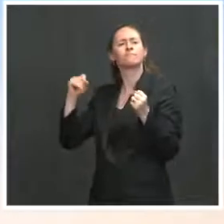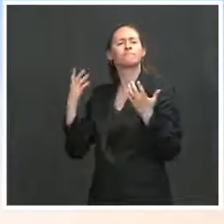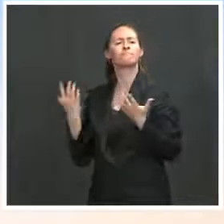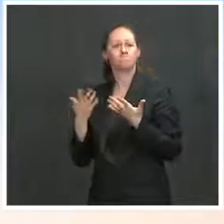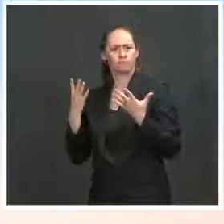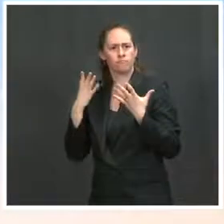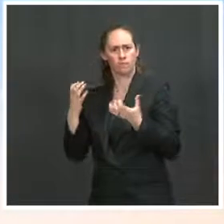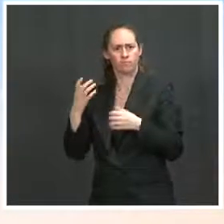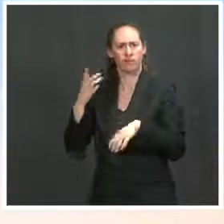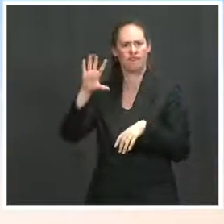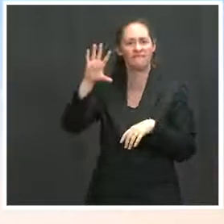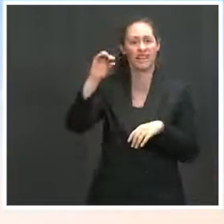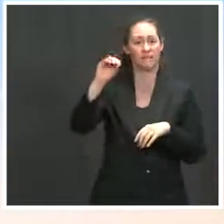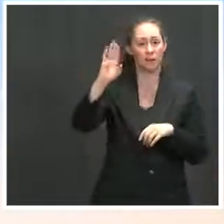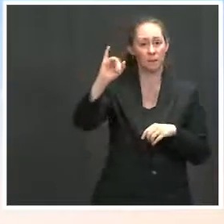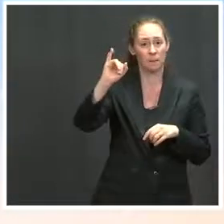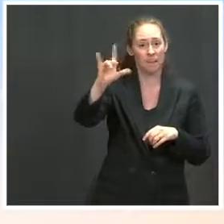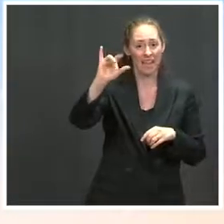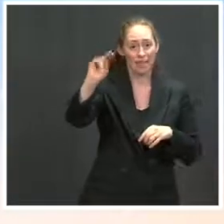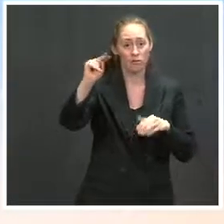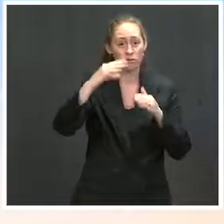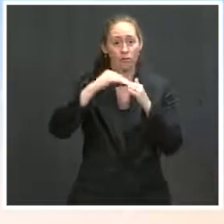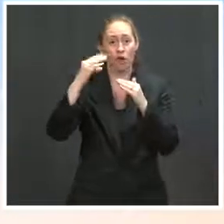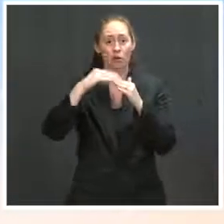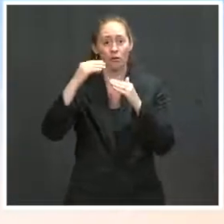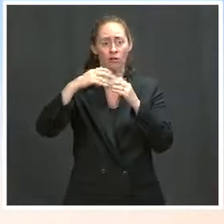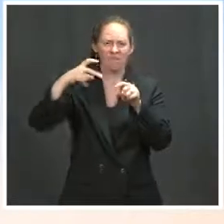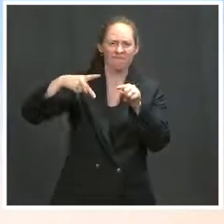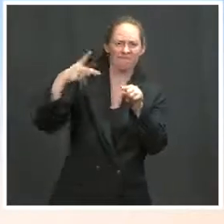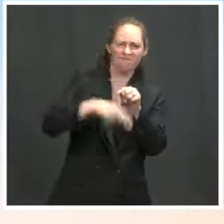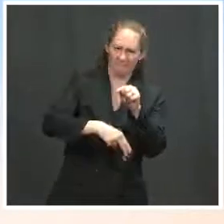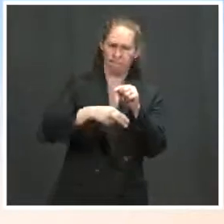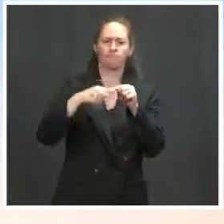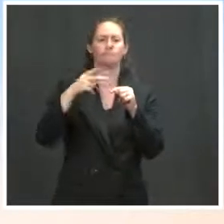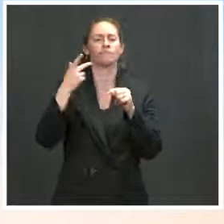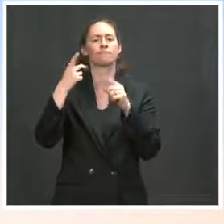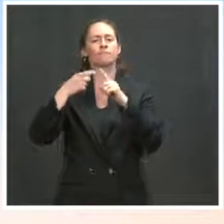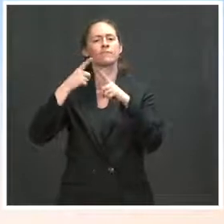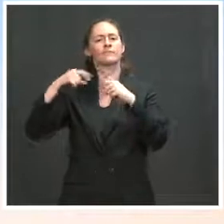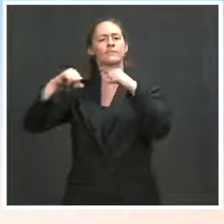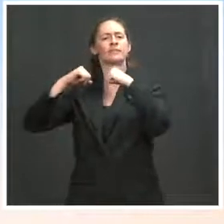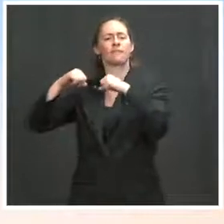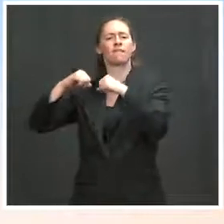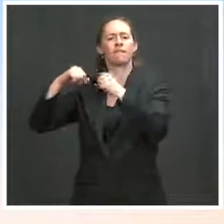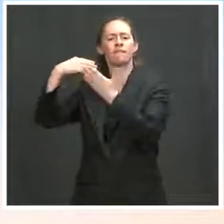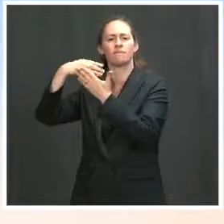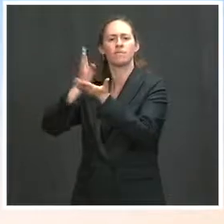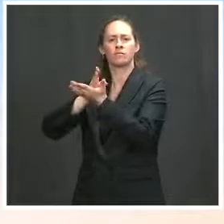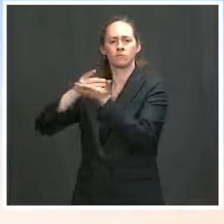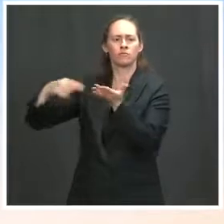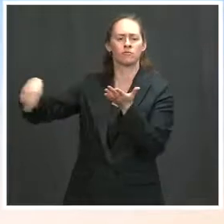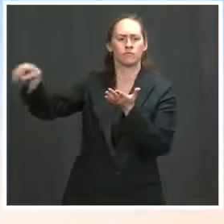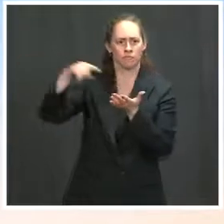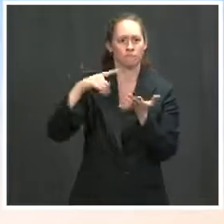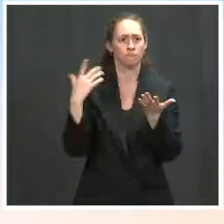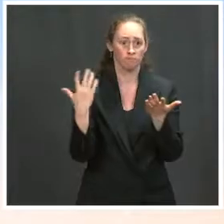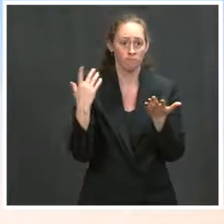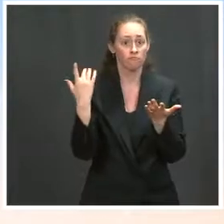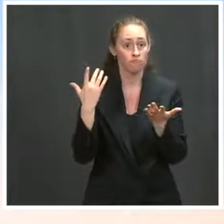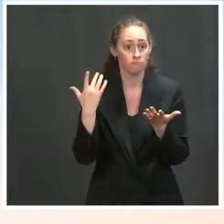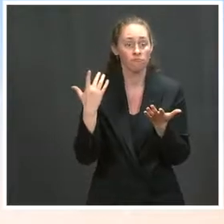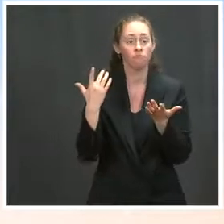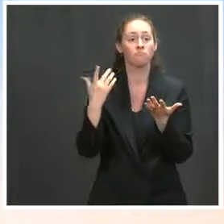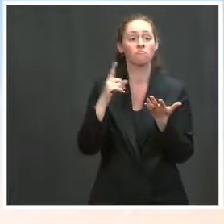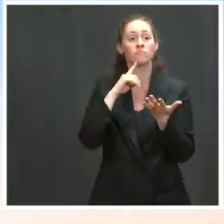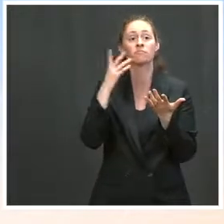of the president's announcement to pull troops out of Afghanistan. Is this something that President Biden is considering? So let me just say that we'll be